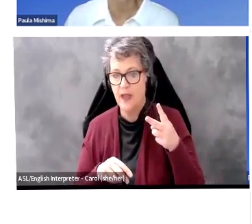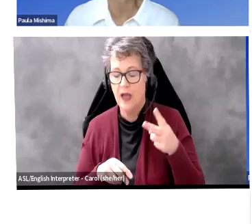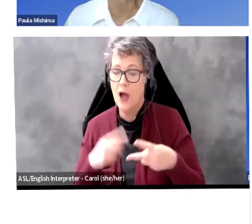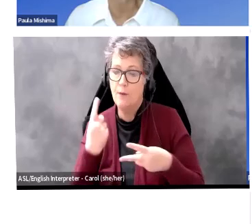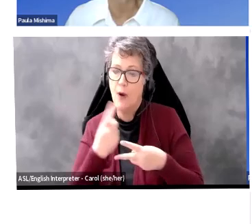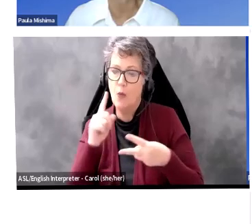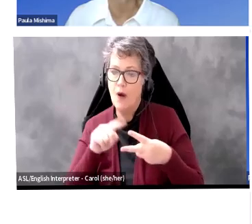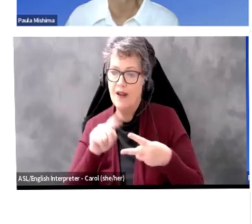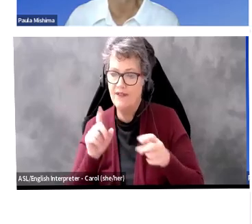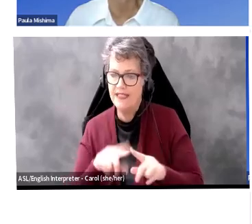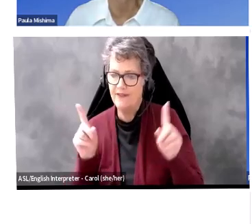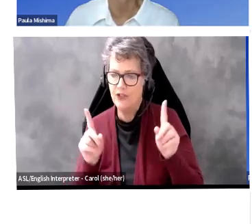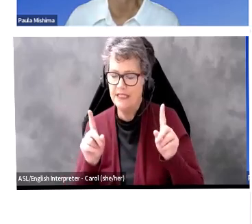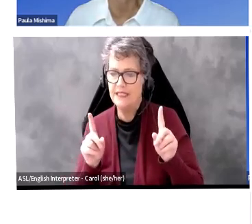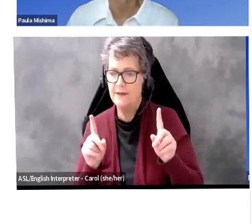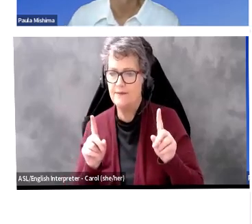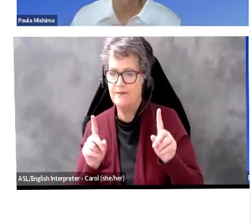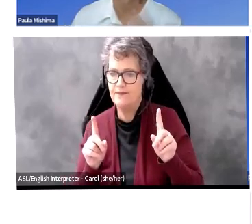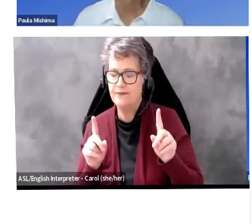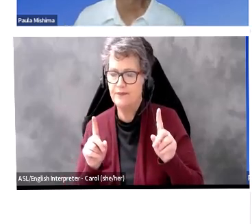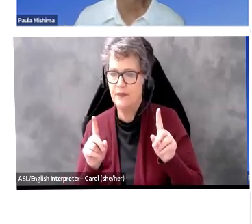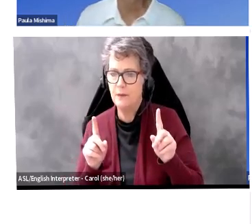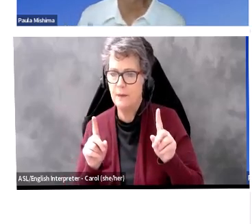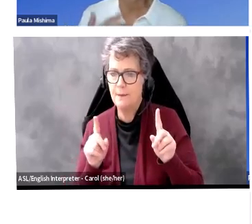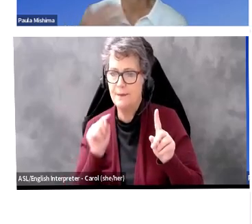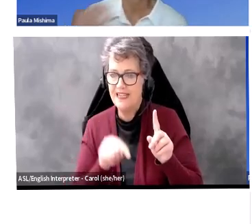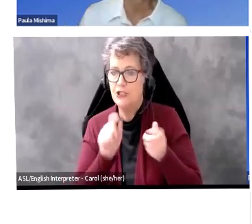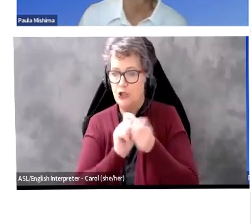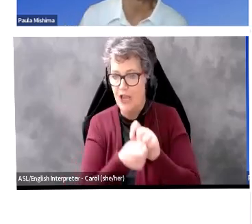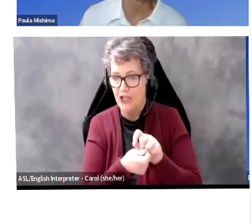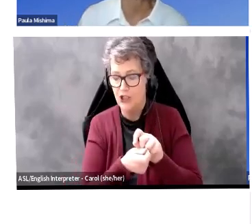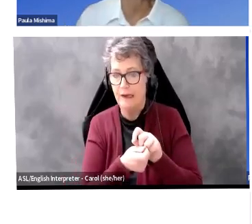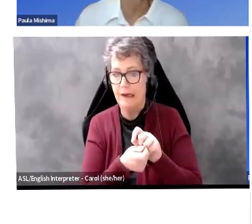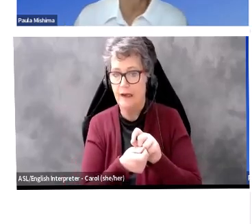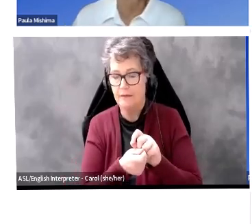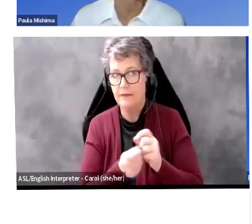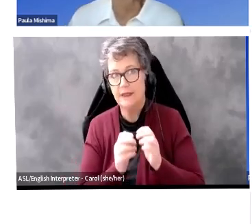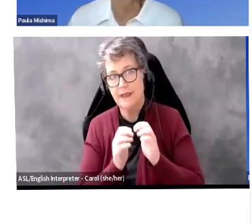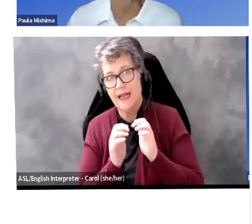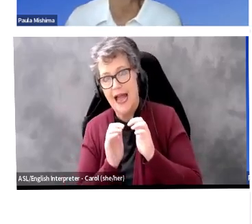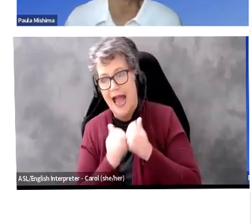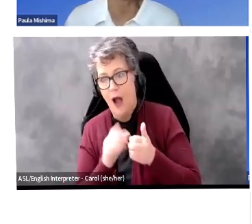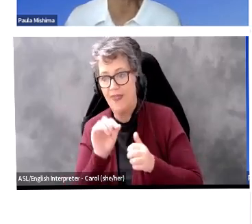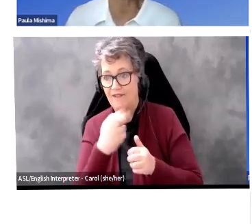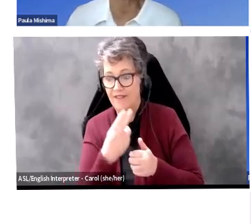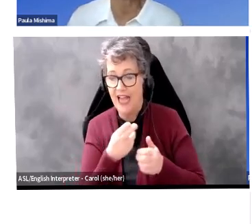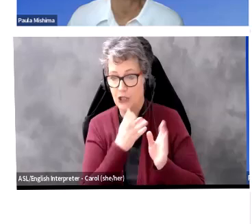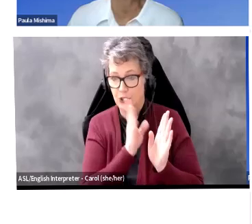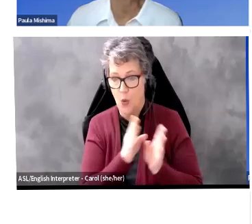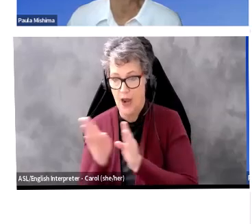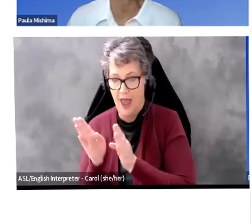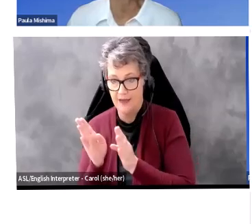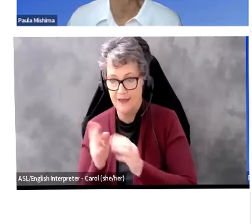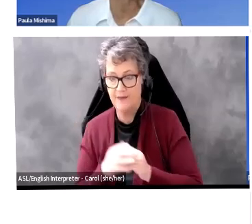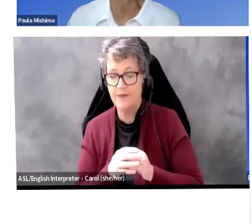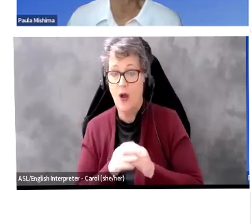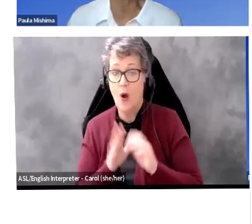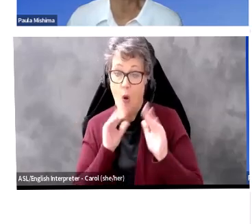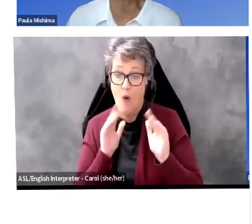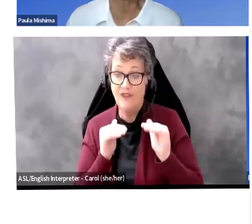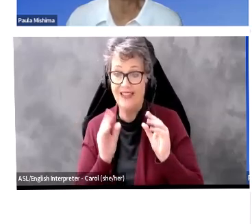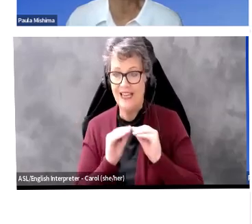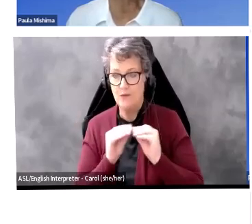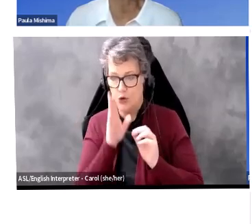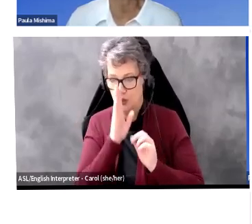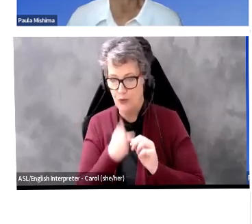the differences really resulted in changing kind of how the flash is organized. Hopefully it's a little bit